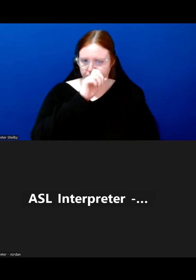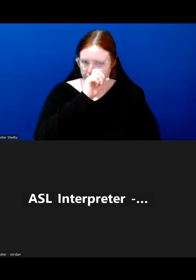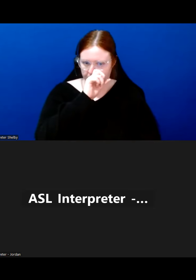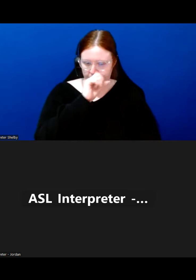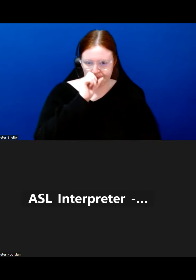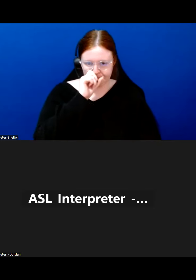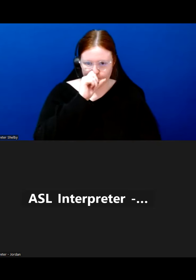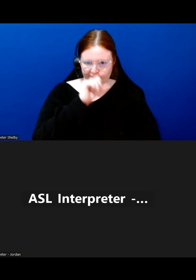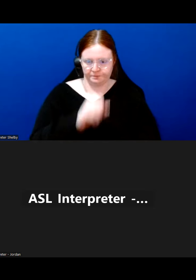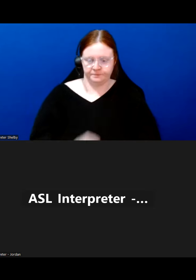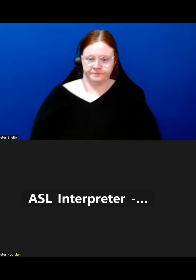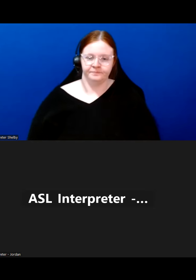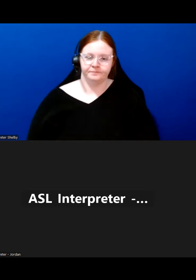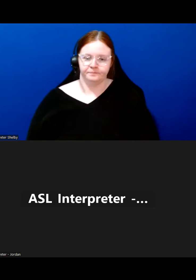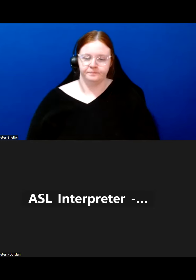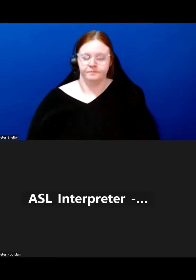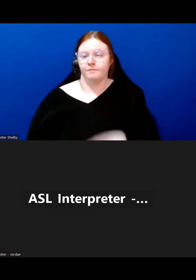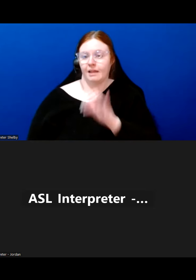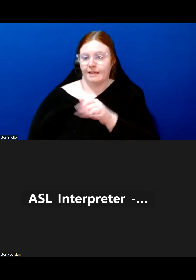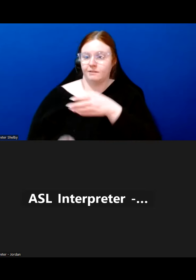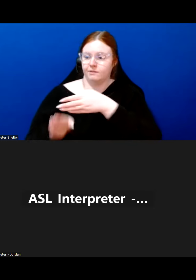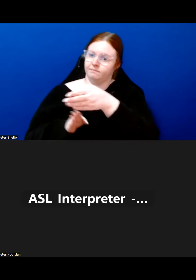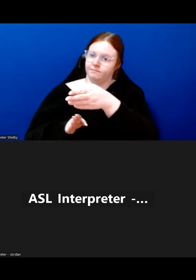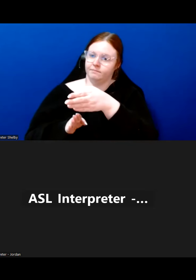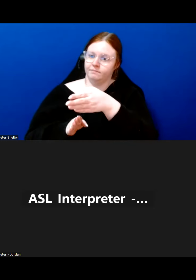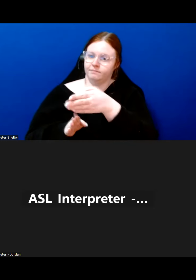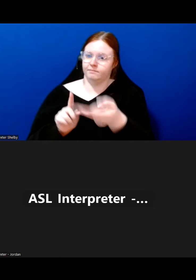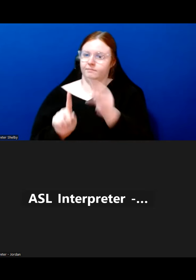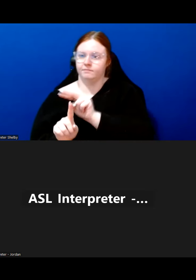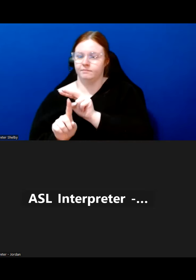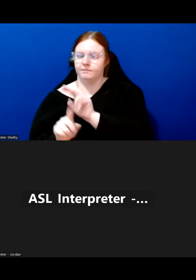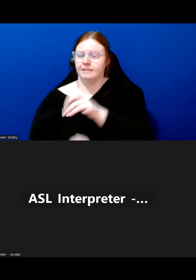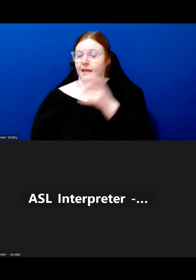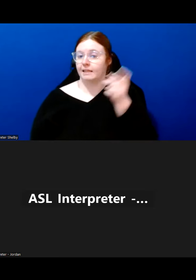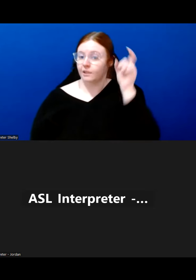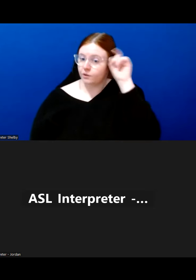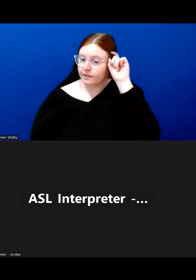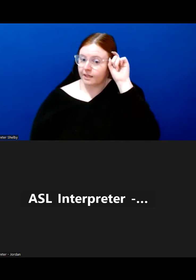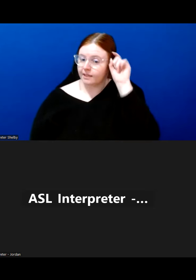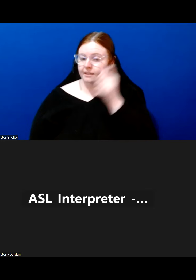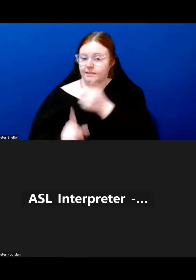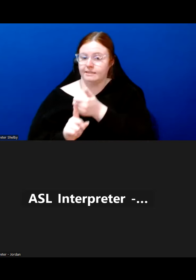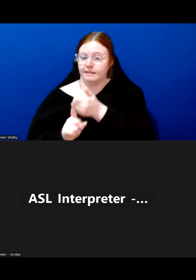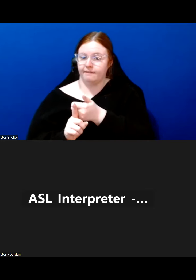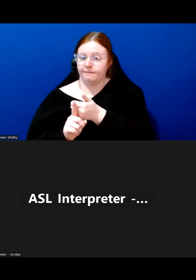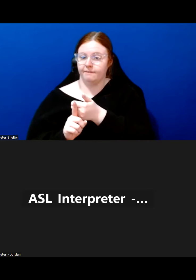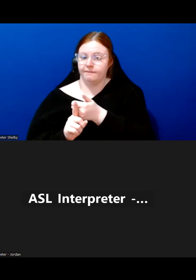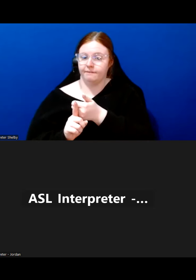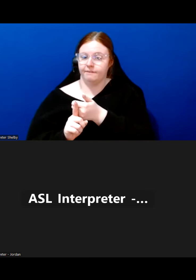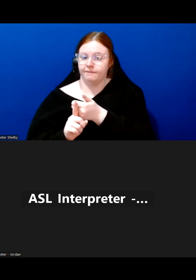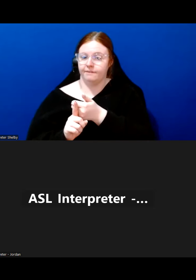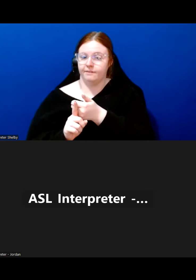the professional piece comes in, because a hearing aid can only be as good as